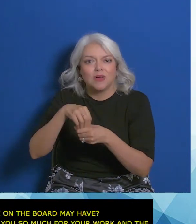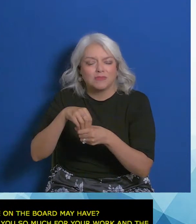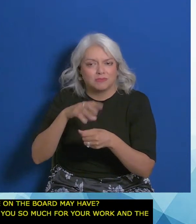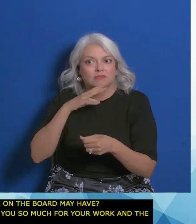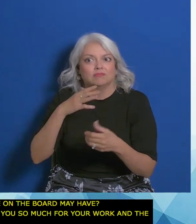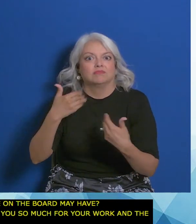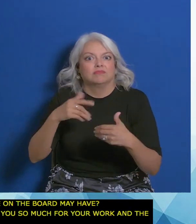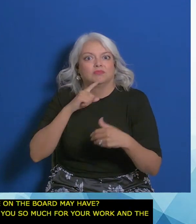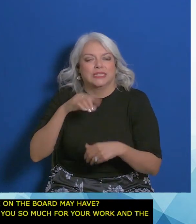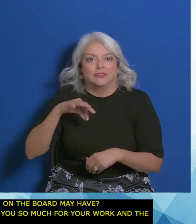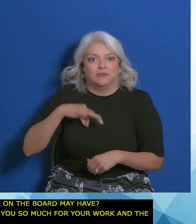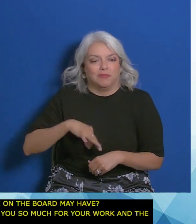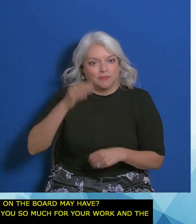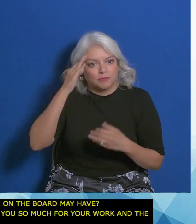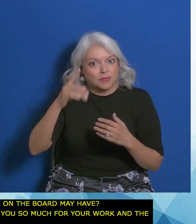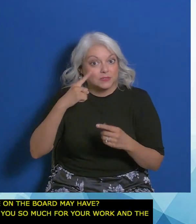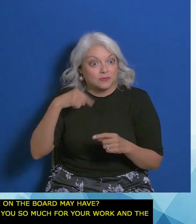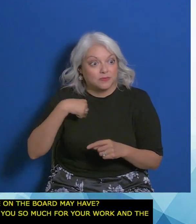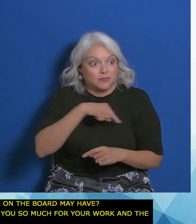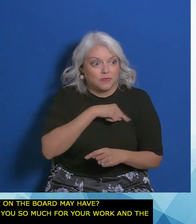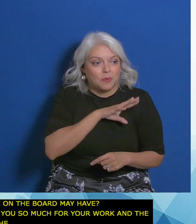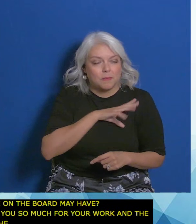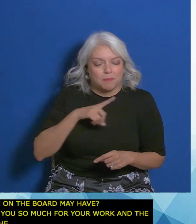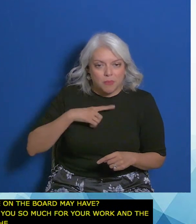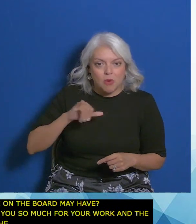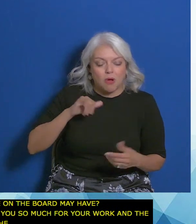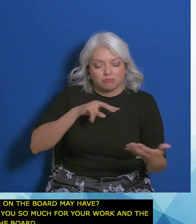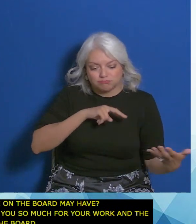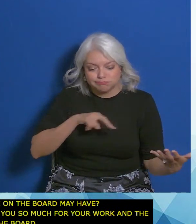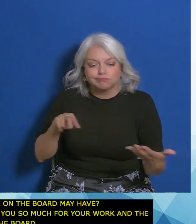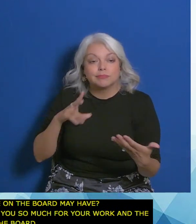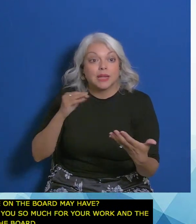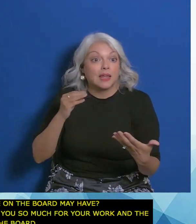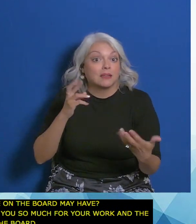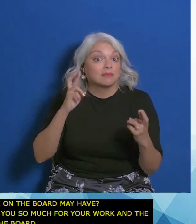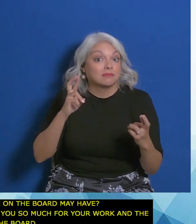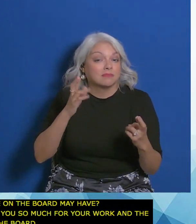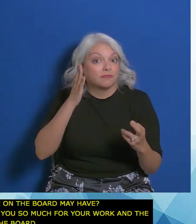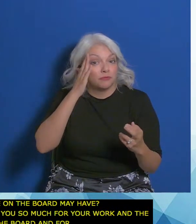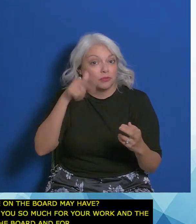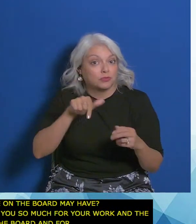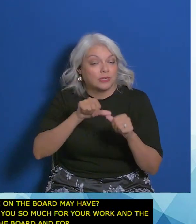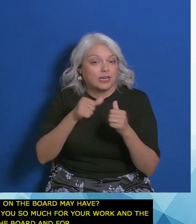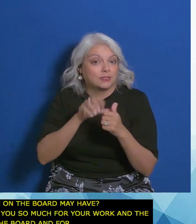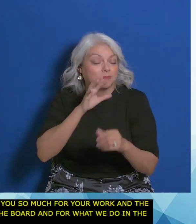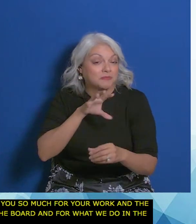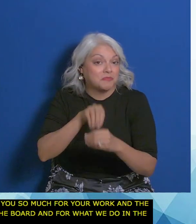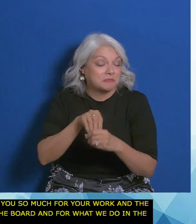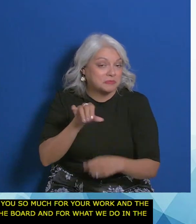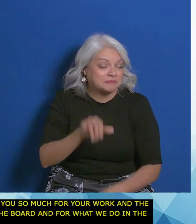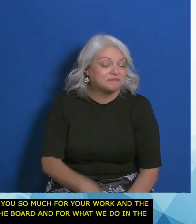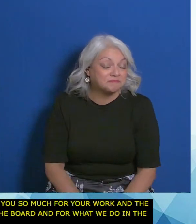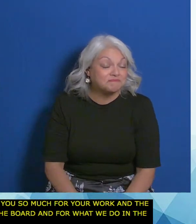useful information, I think, for the board and for things the agency may do in the future. So, thank you.